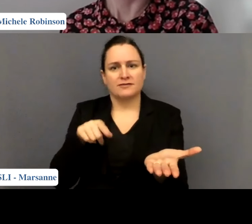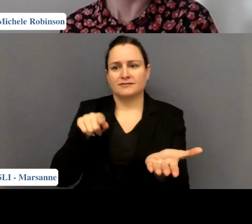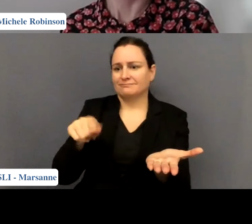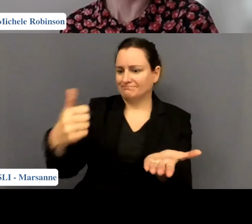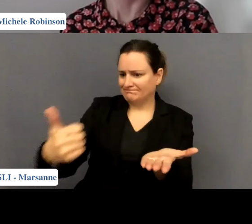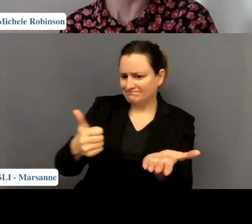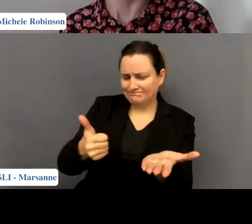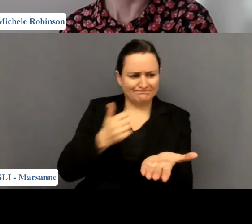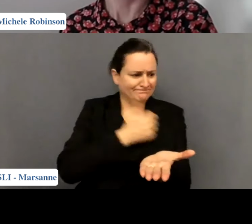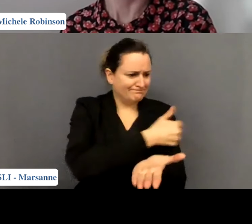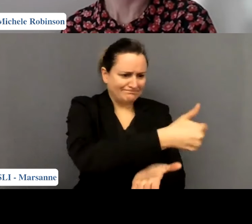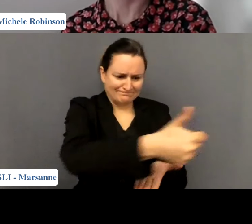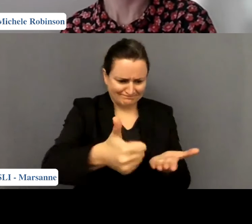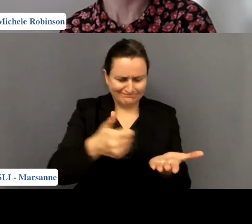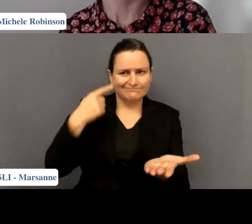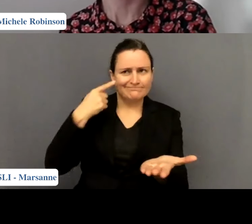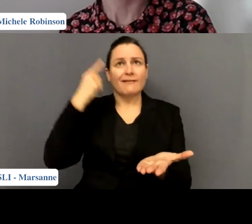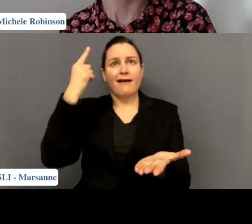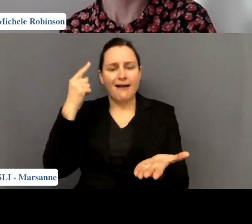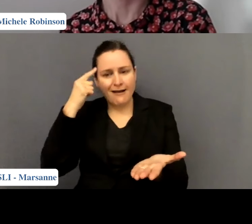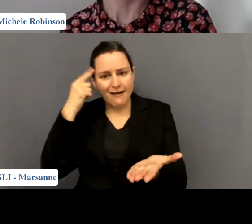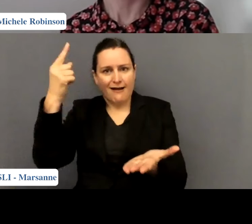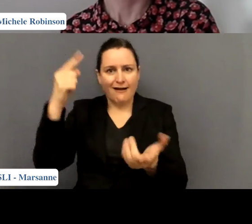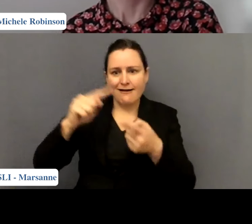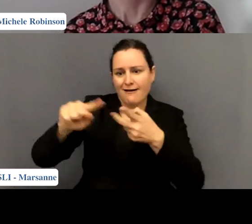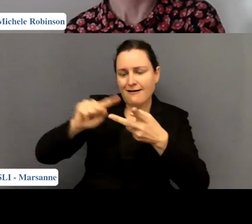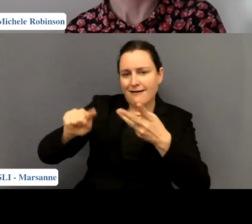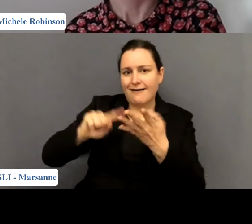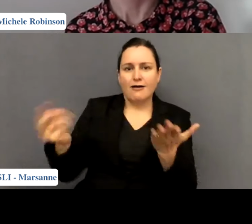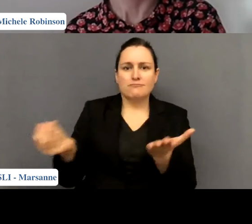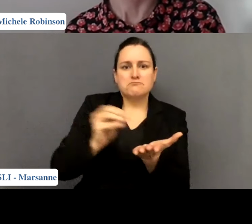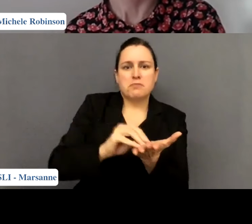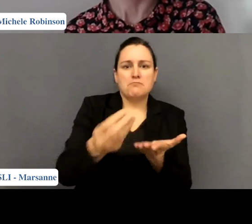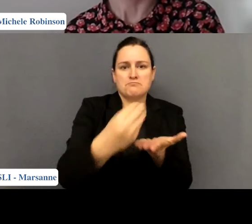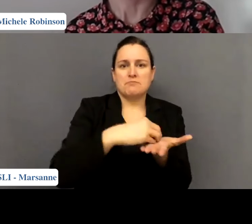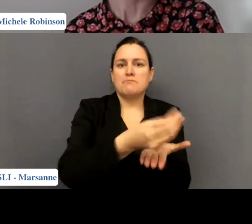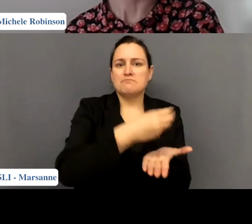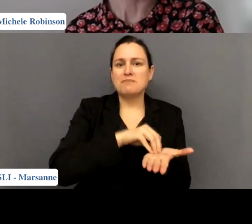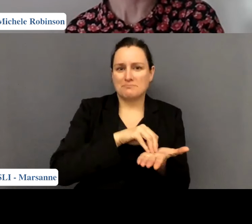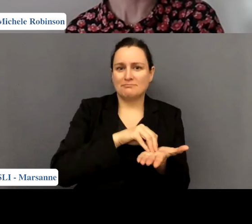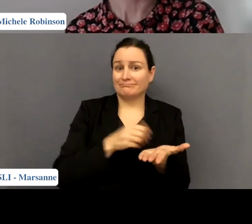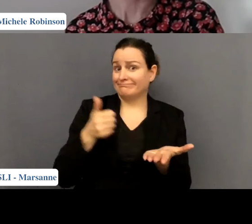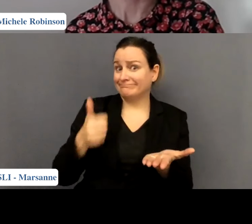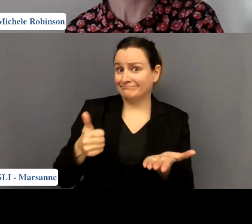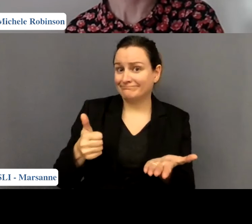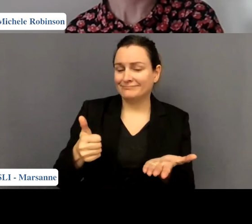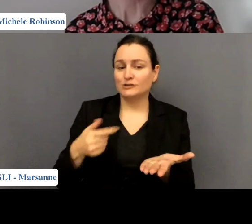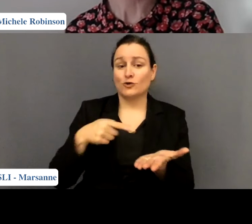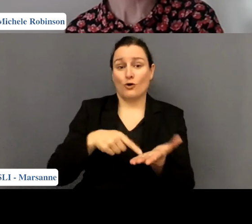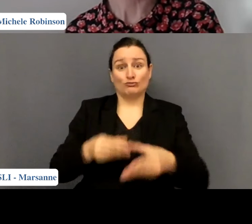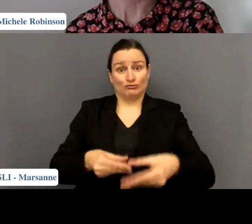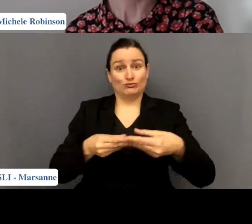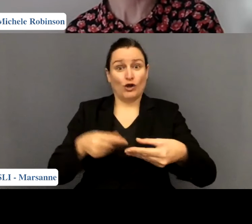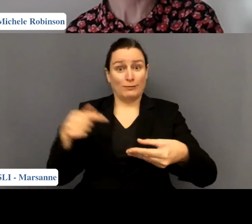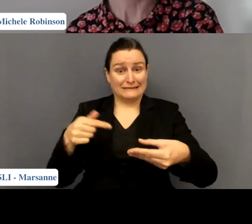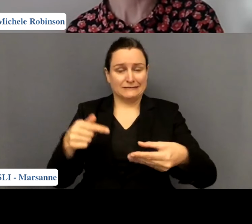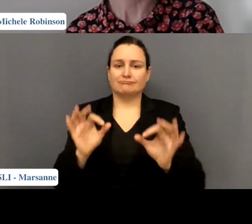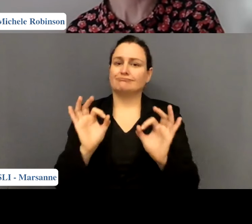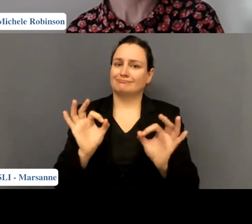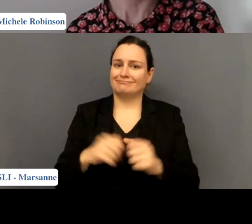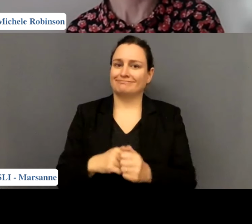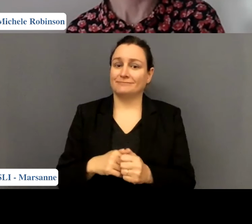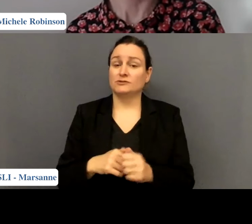and thinking together and identifying priorities, if you can get the folks working on the national